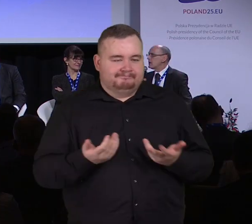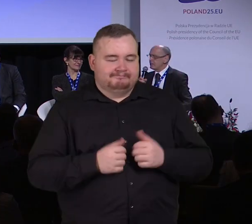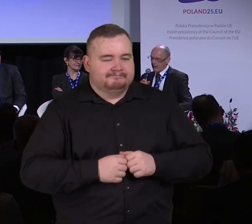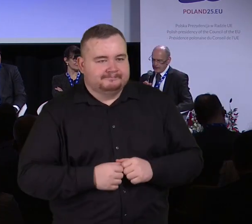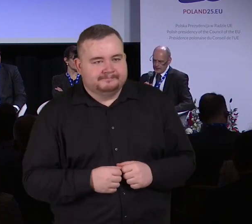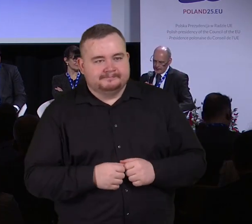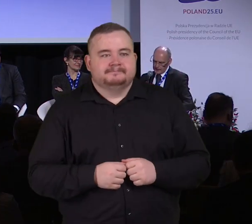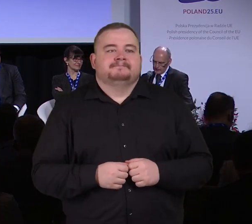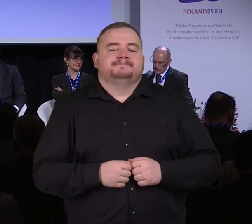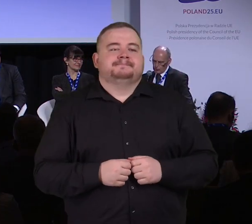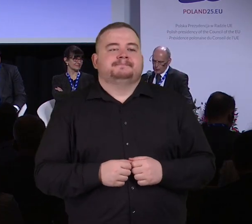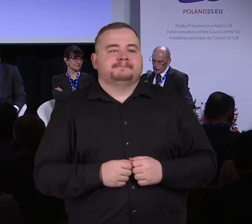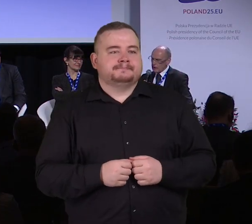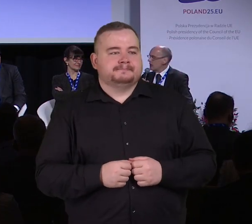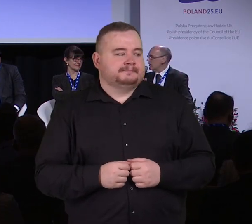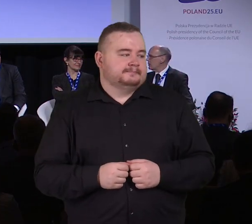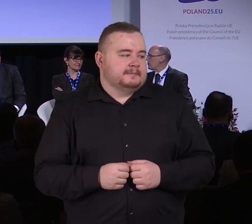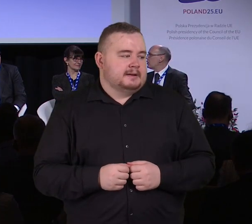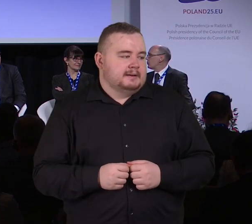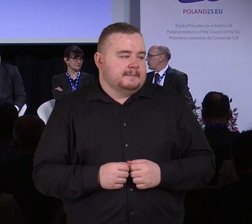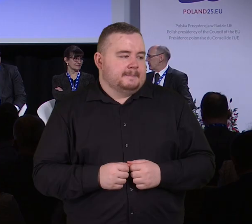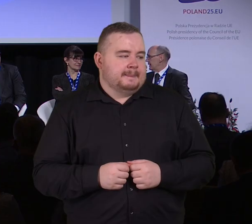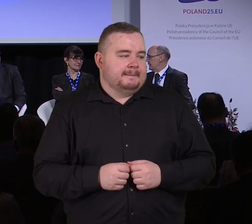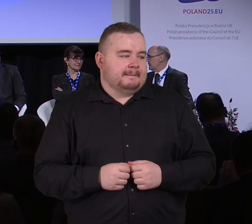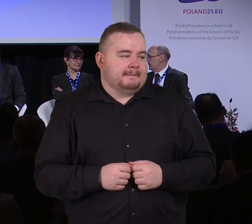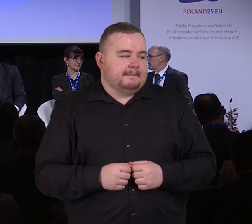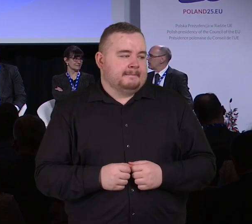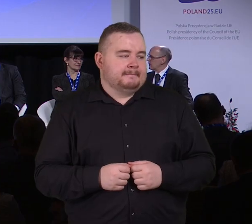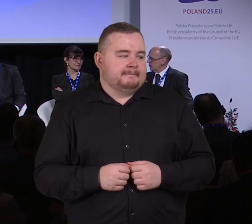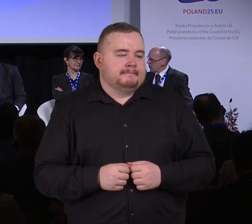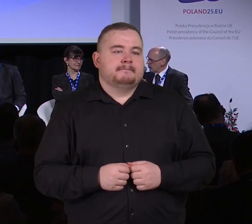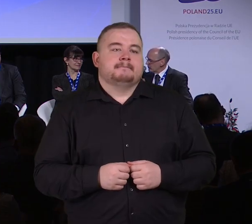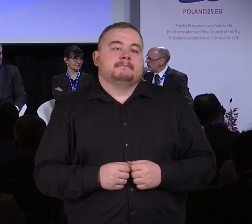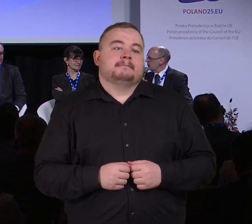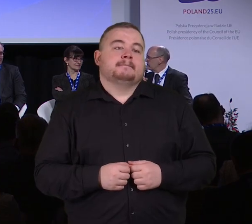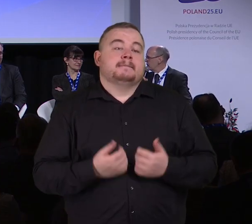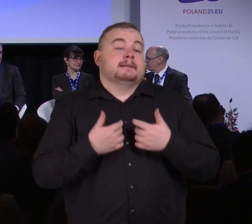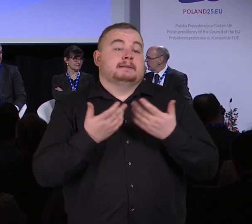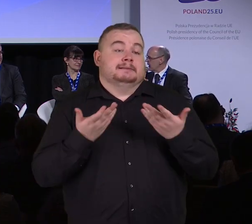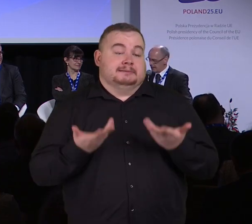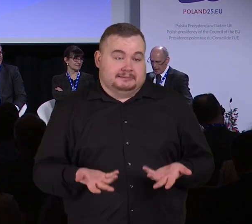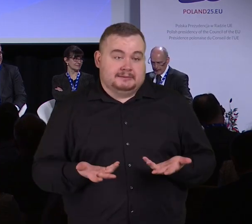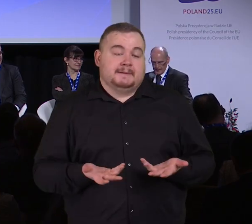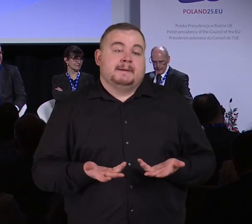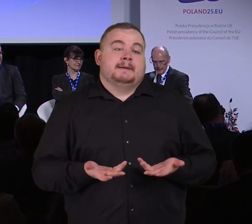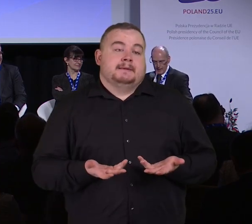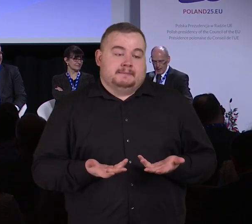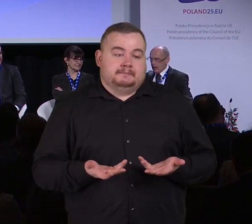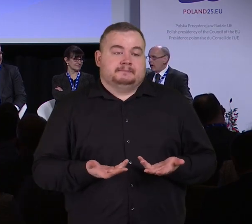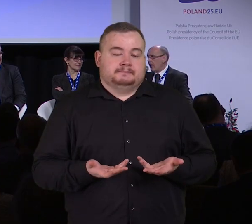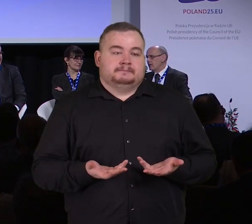we are funding regional management bodies close to these